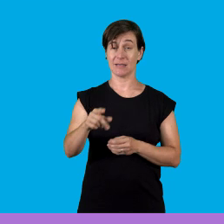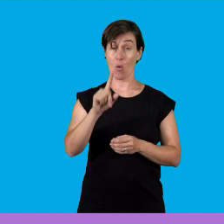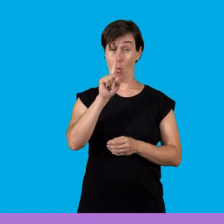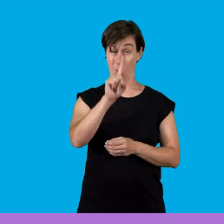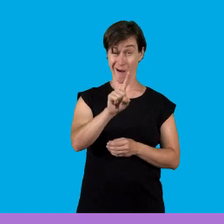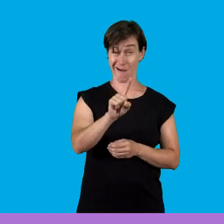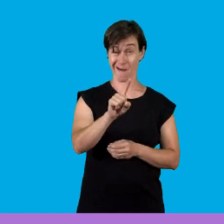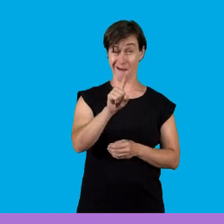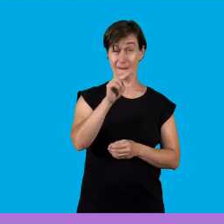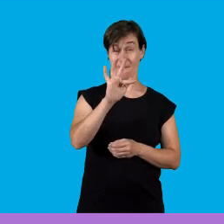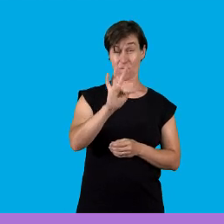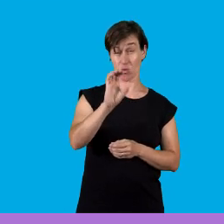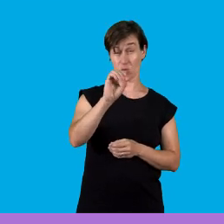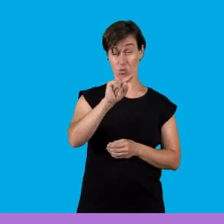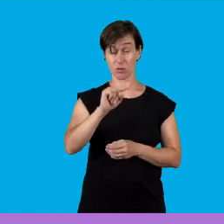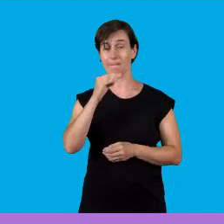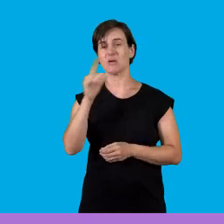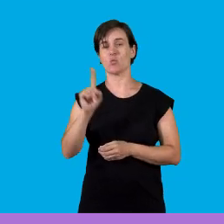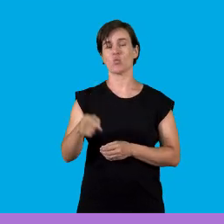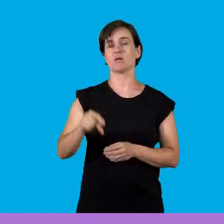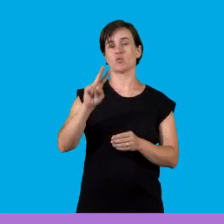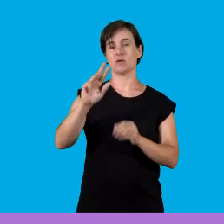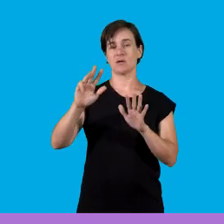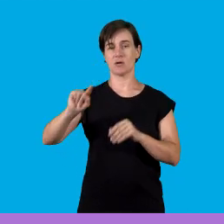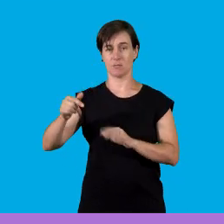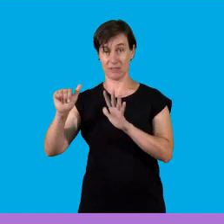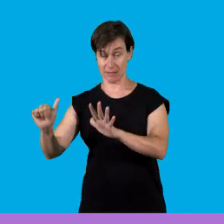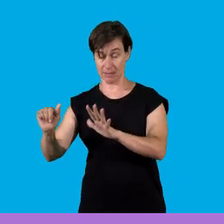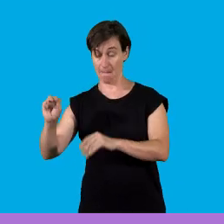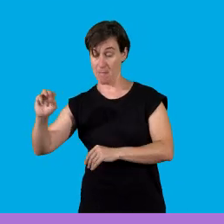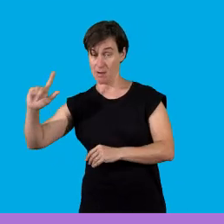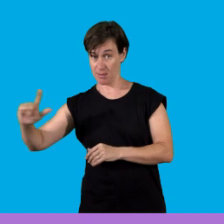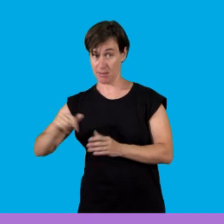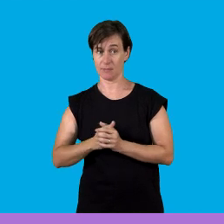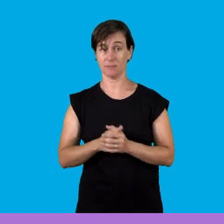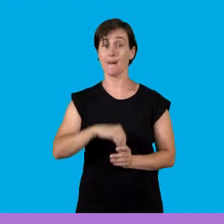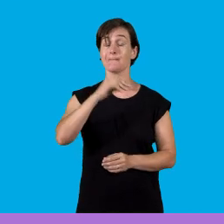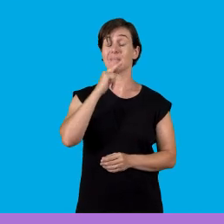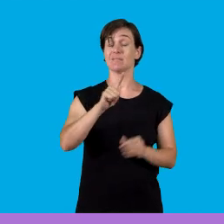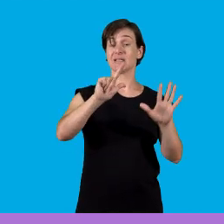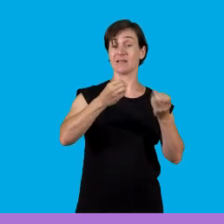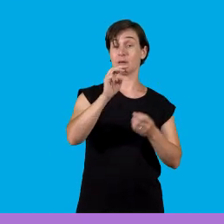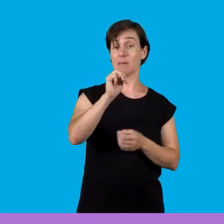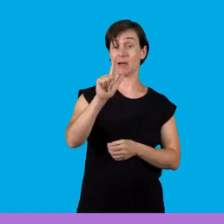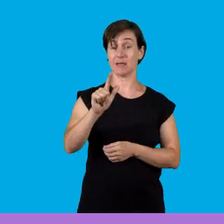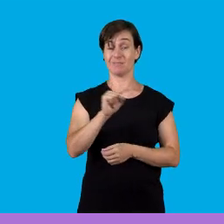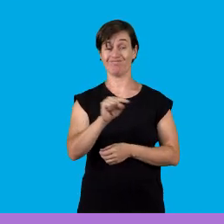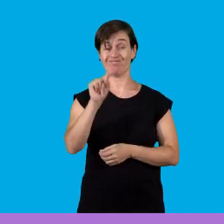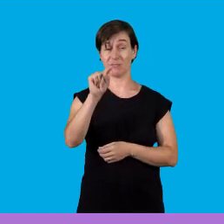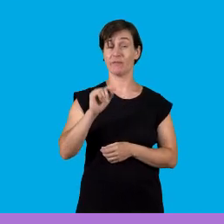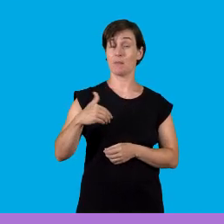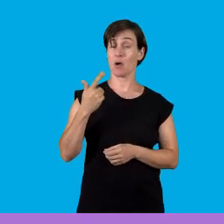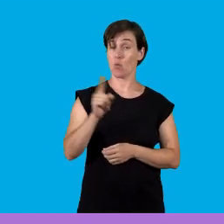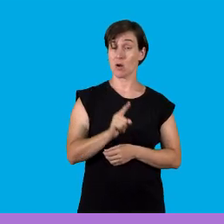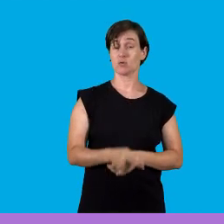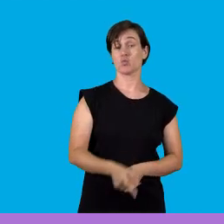milliliters. I have 70 milliliters, so therefore, I will take my 70 milliliters, and I'll divide it